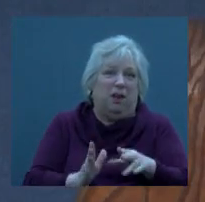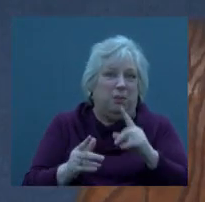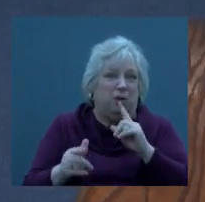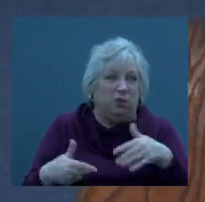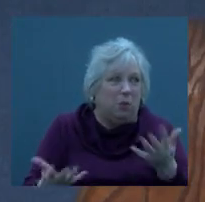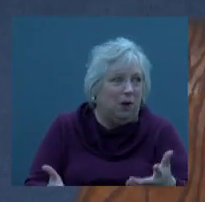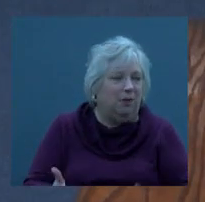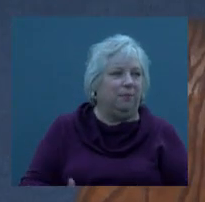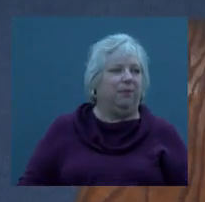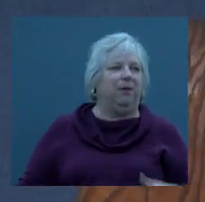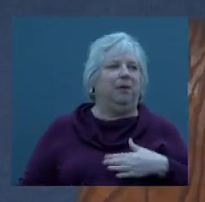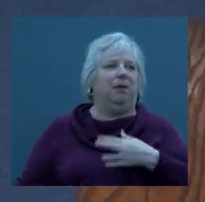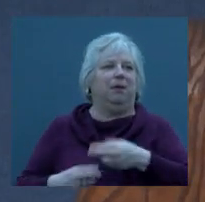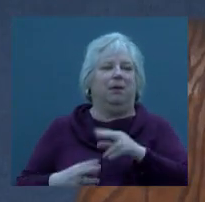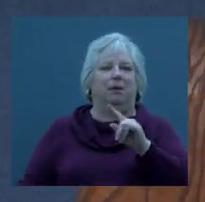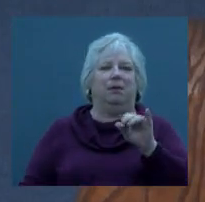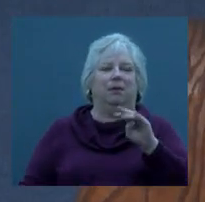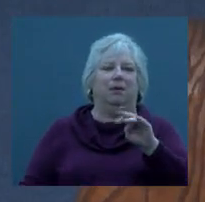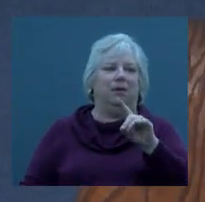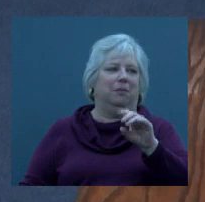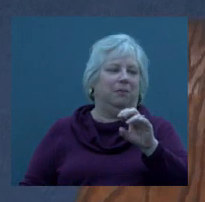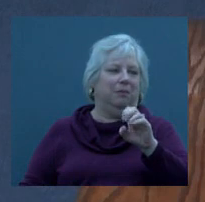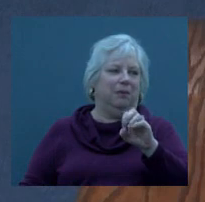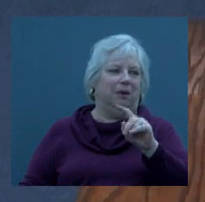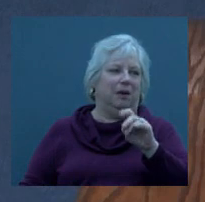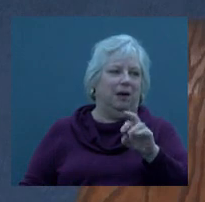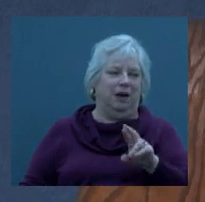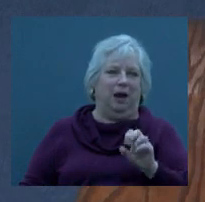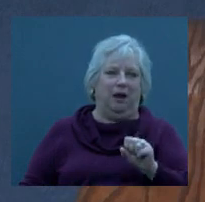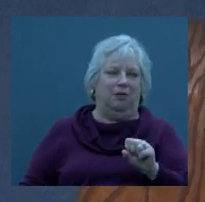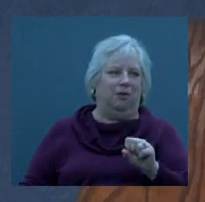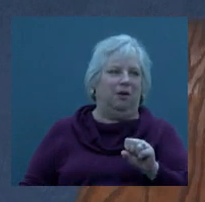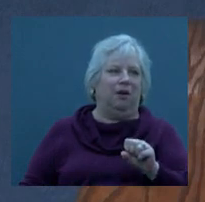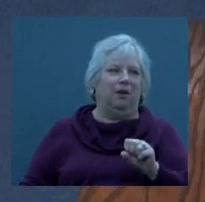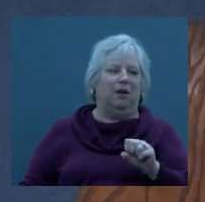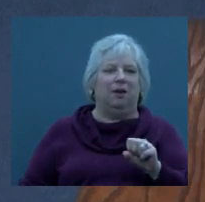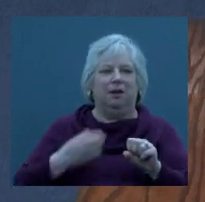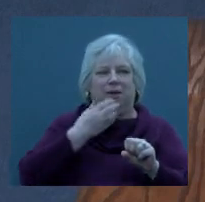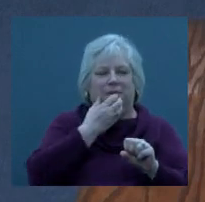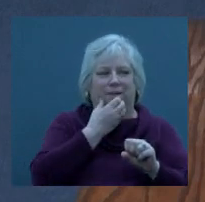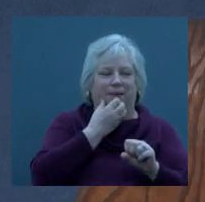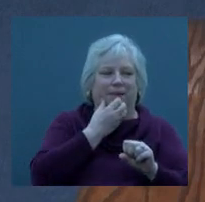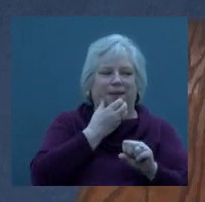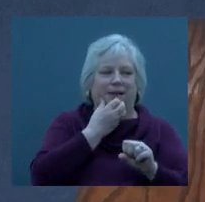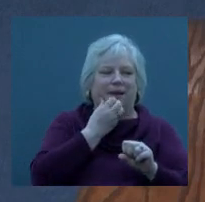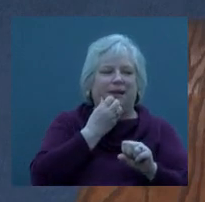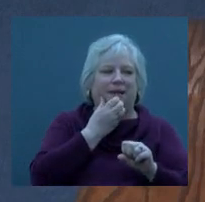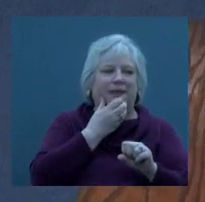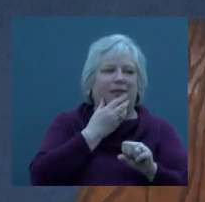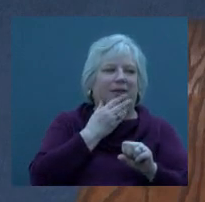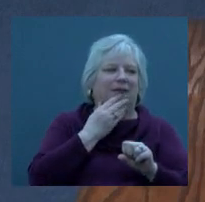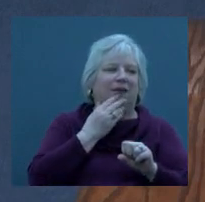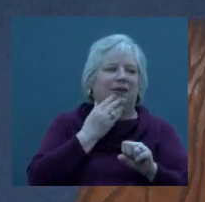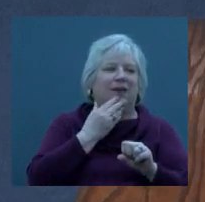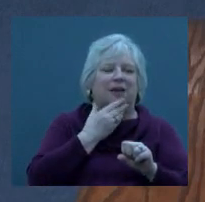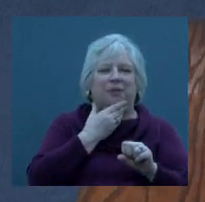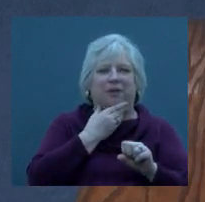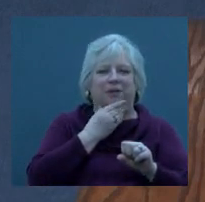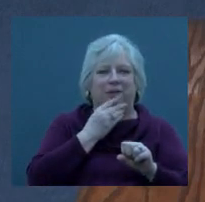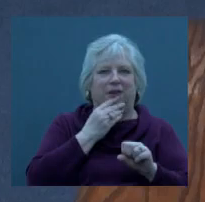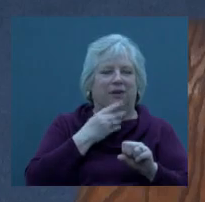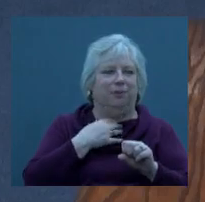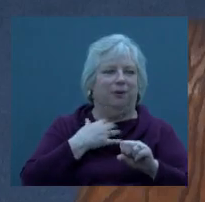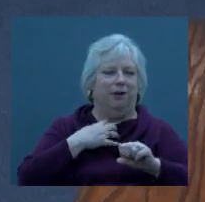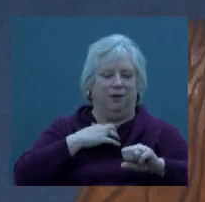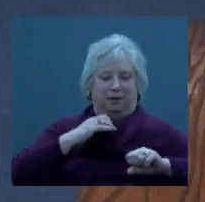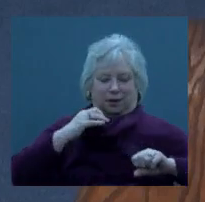Commissioner Ramon, my name is Tim Daters. I'm an engineer with White Daters and Associates. If you can put the land use plan up, Walter.